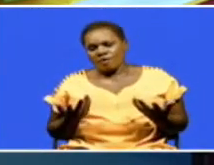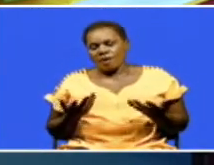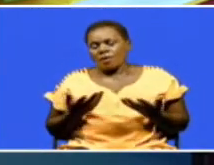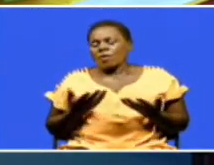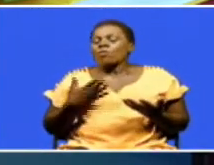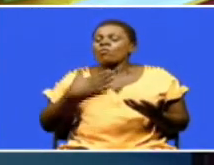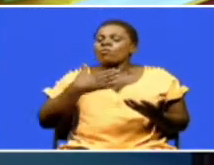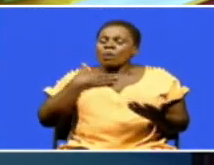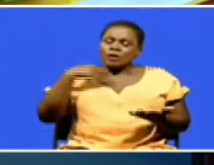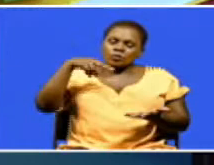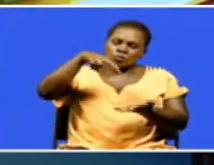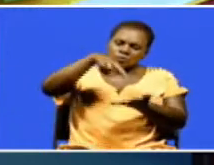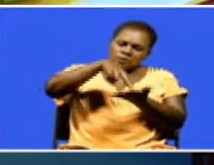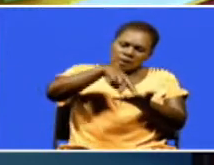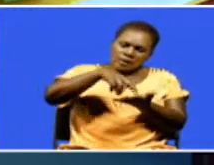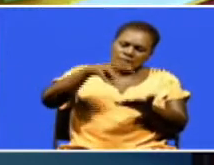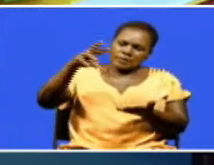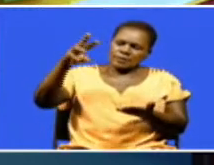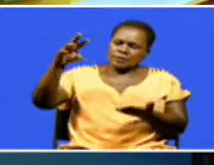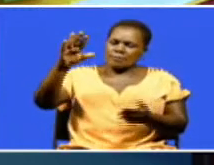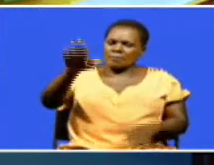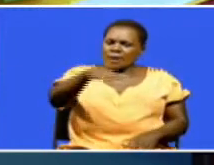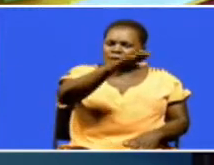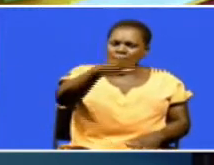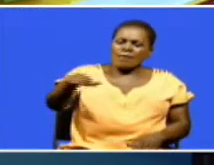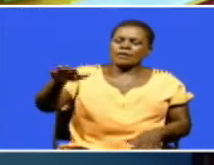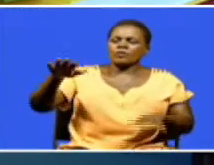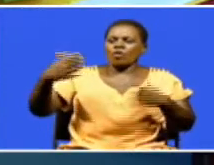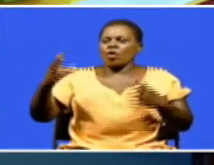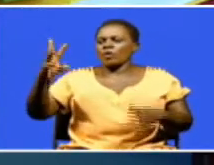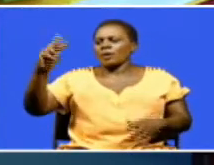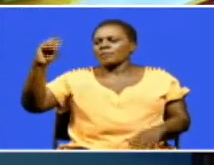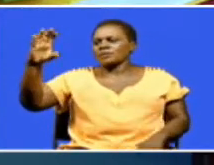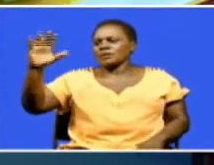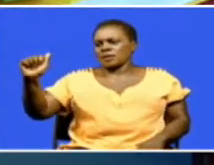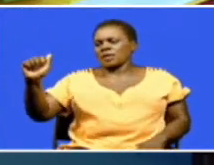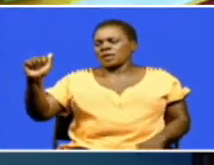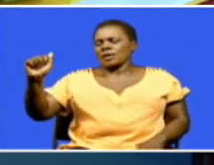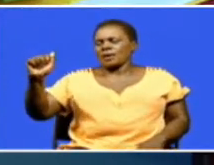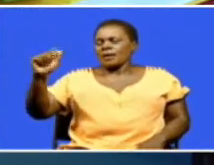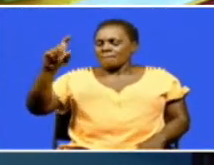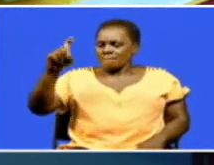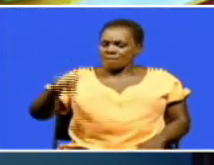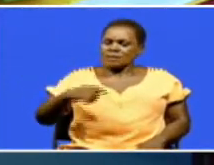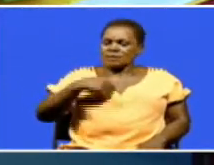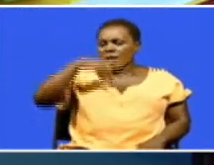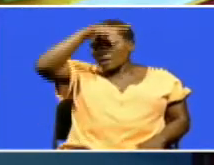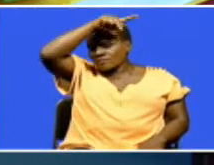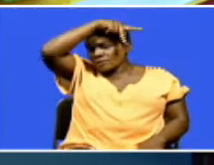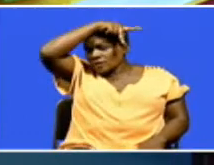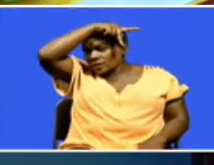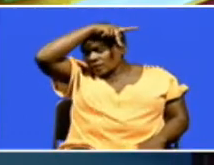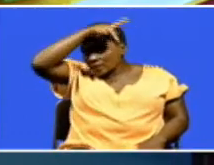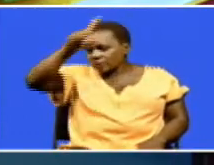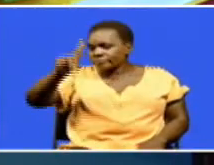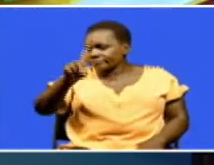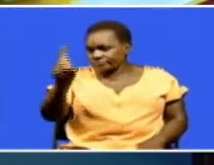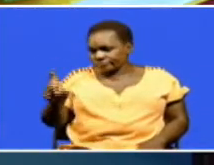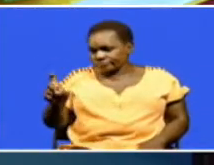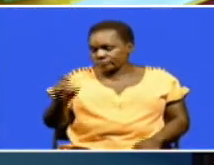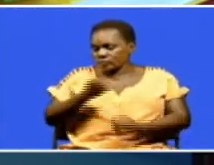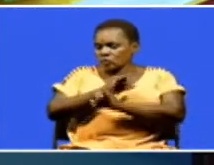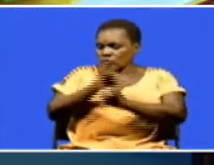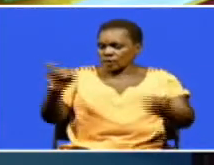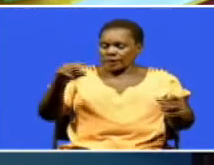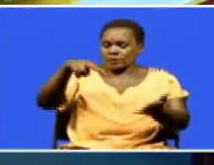anyone who wishes to vie for Member of Parliament or Member of County Assembly seats will need to have a college degree in order to be